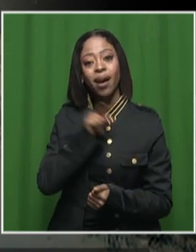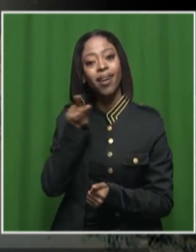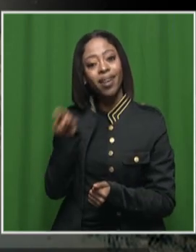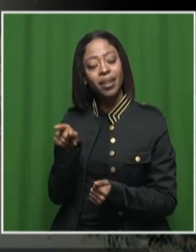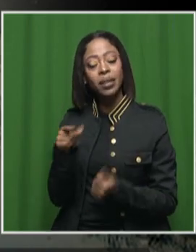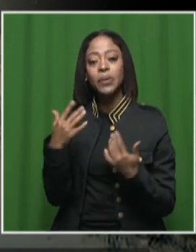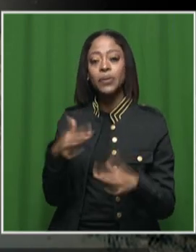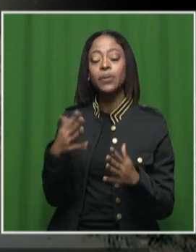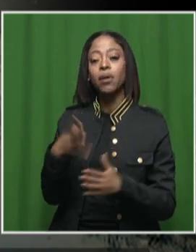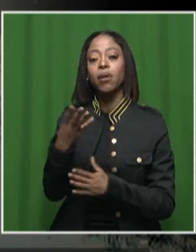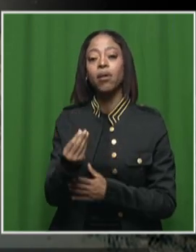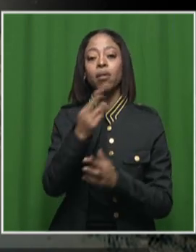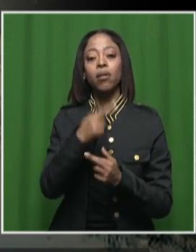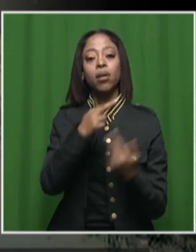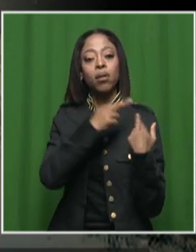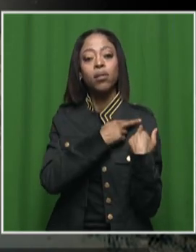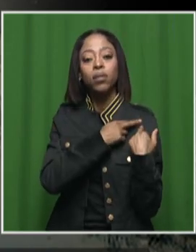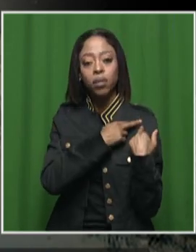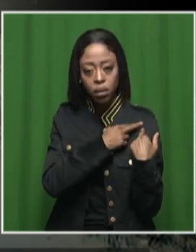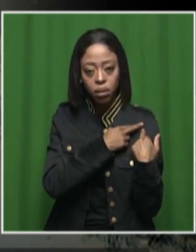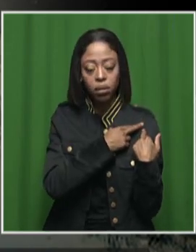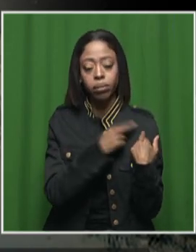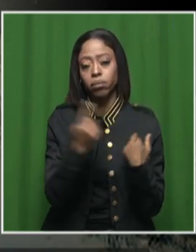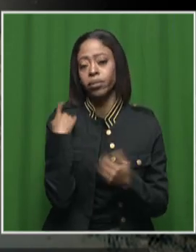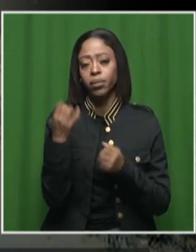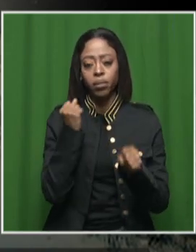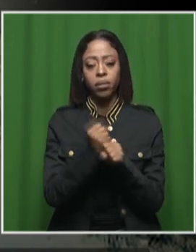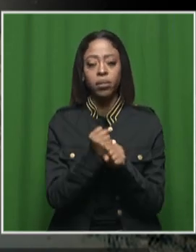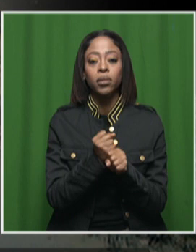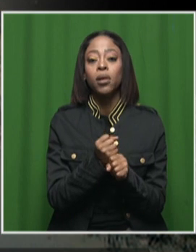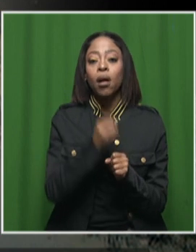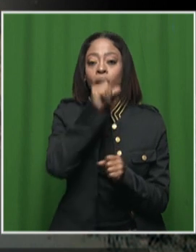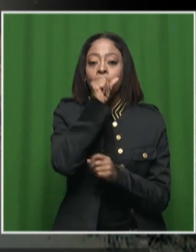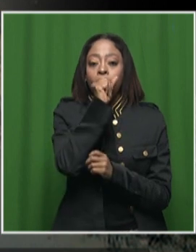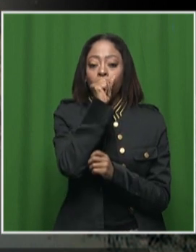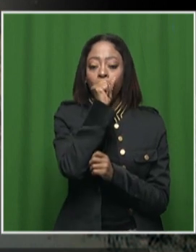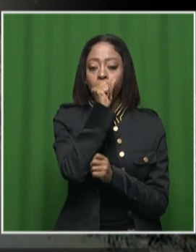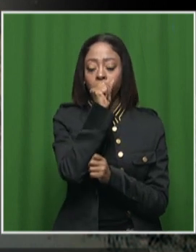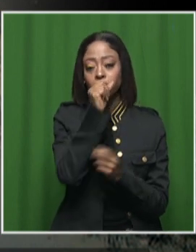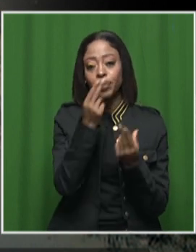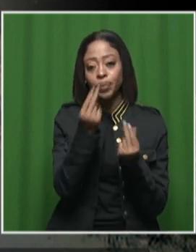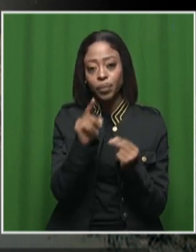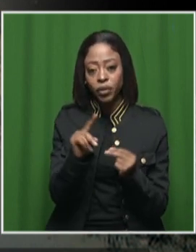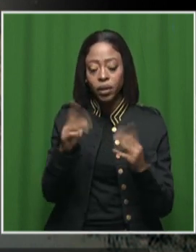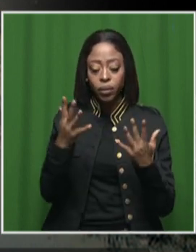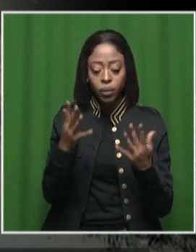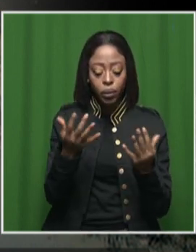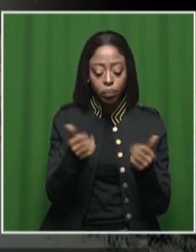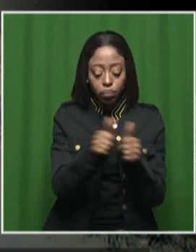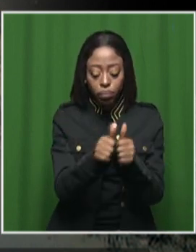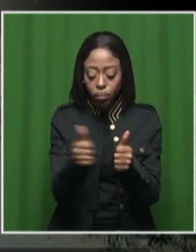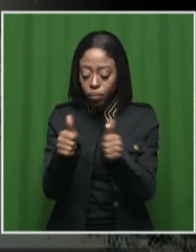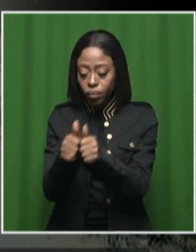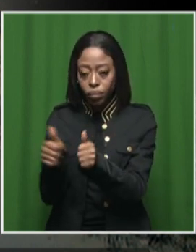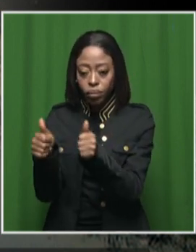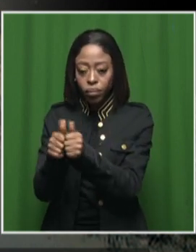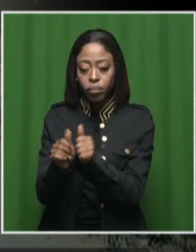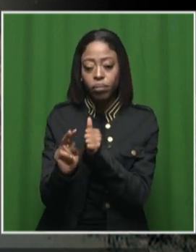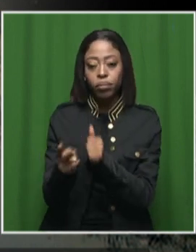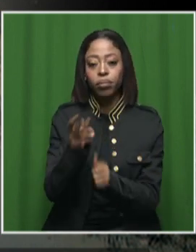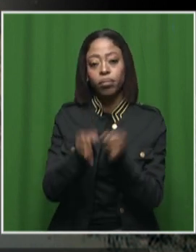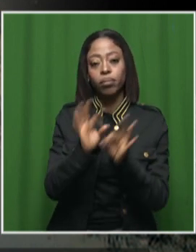been tasked, really, I think, since last year in terms of thinking around coalitions, because the governing